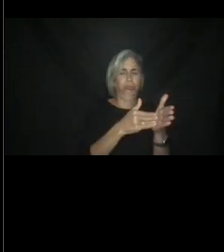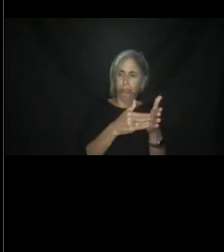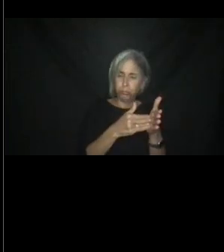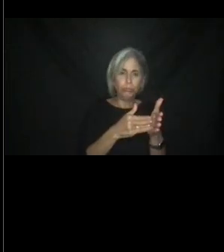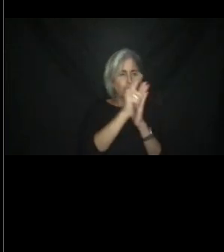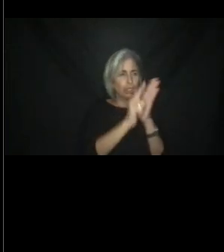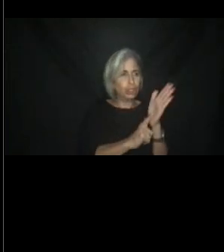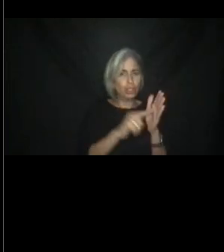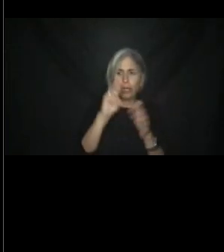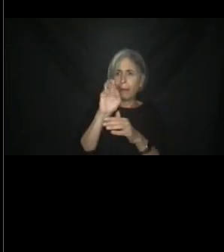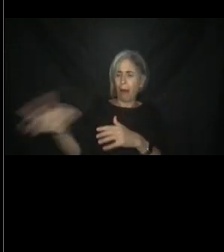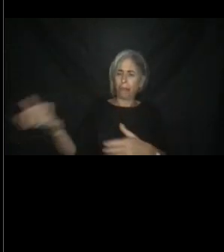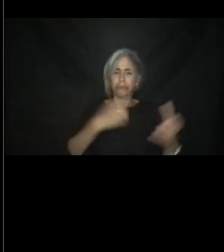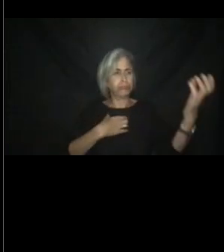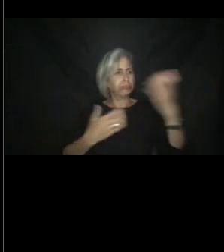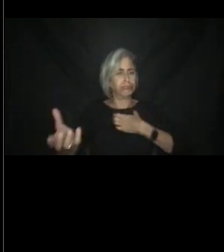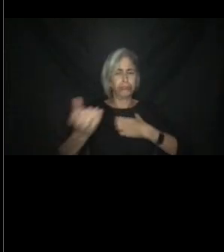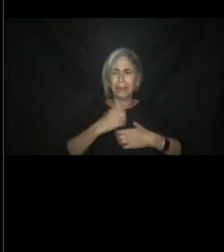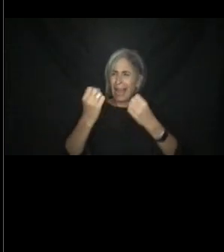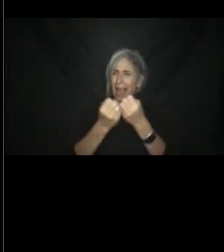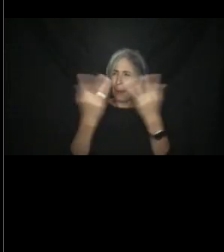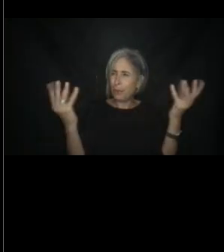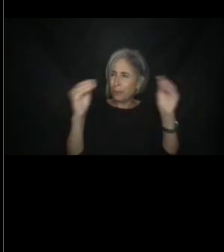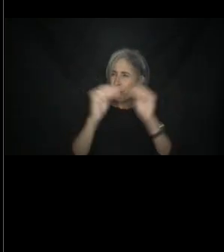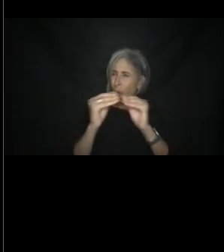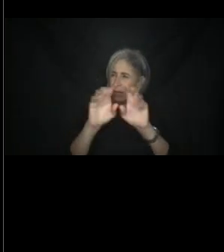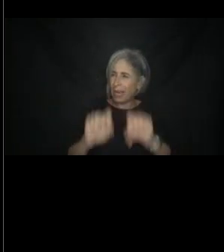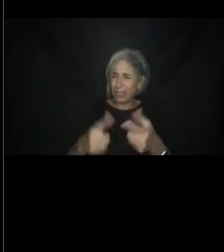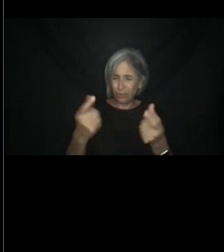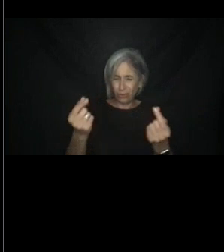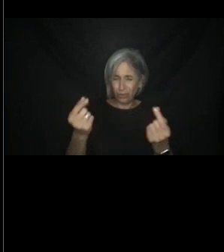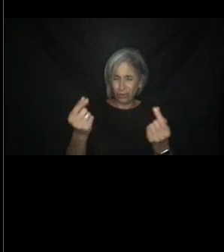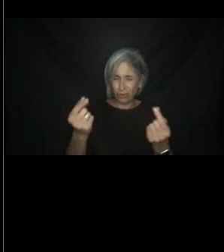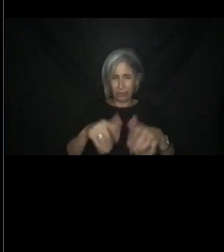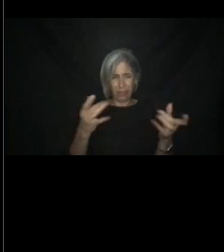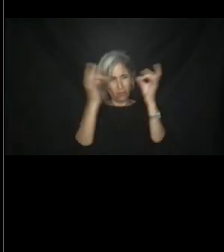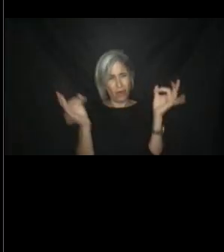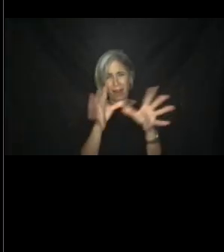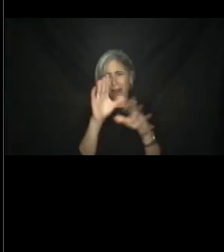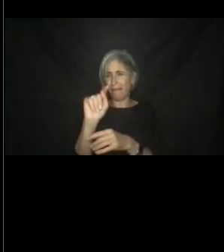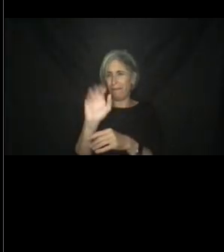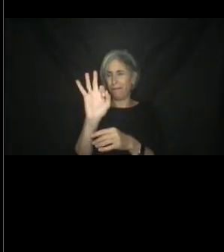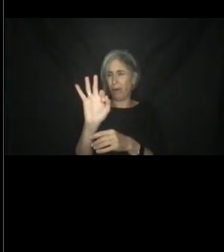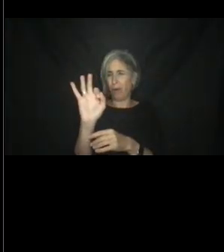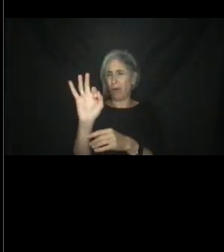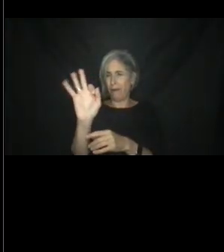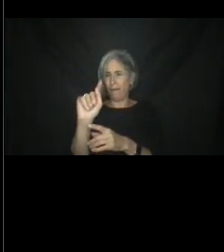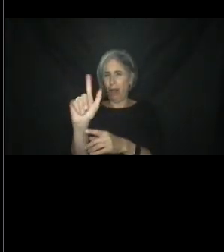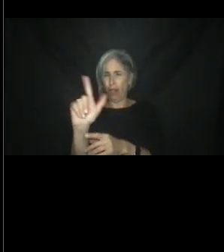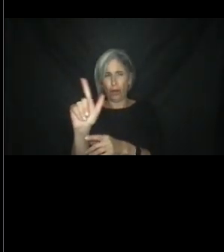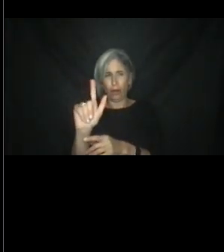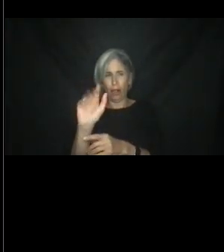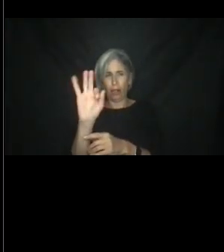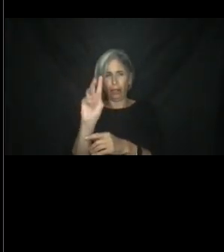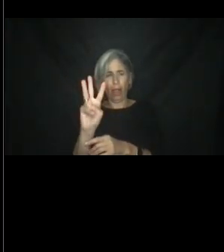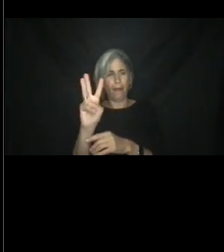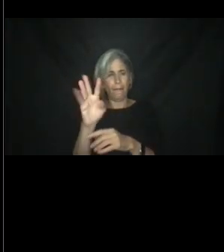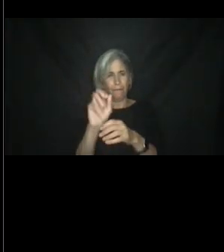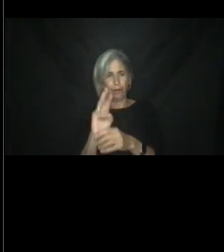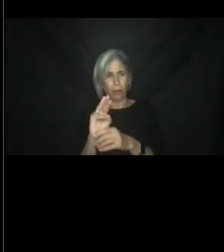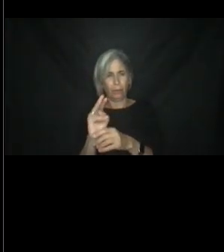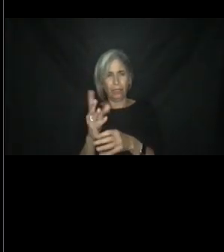attorney bar complaints. How much more can they take in this rotten Fort Lauderdale law firm? Why don't you get some local people?